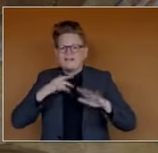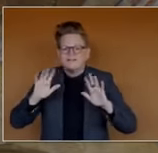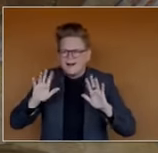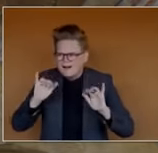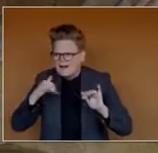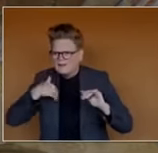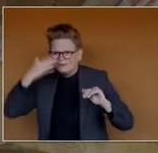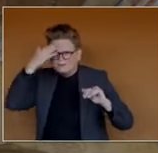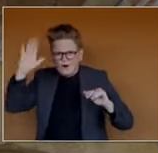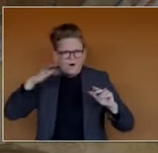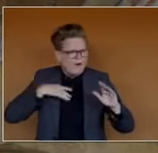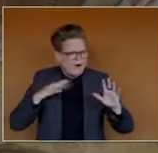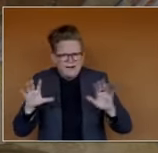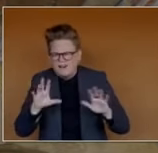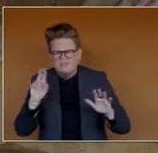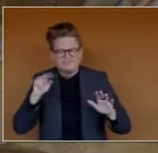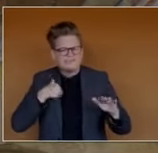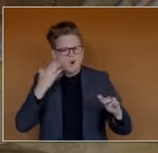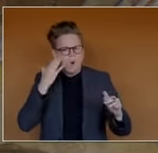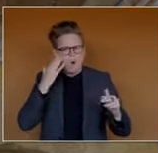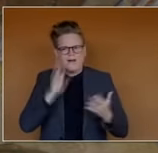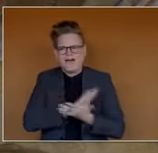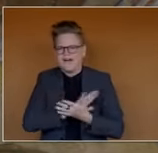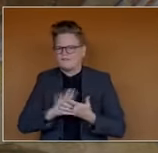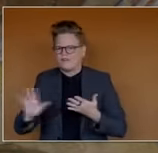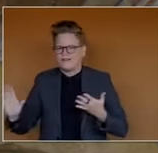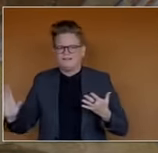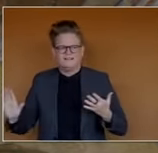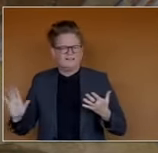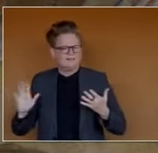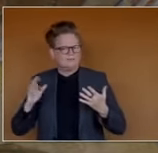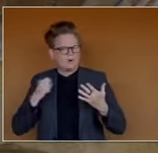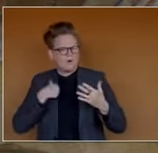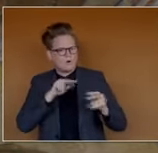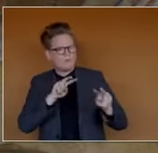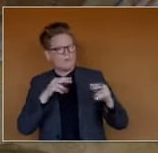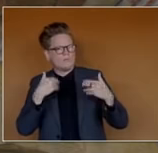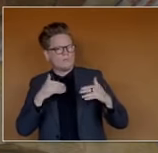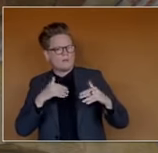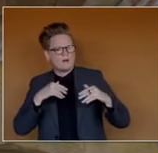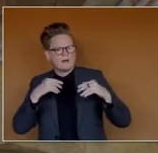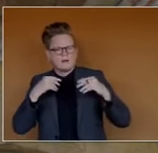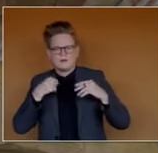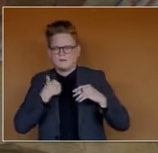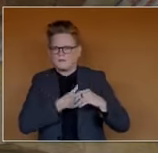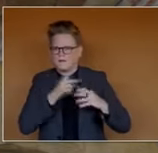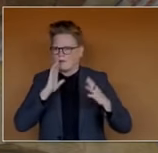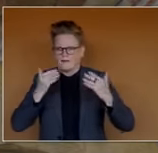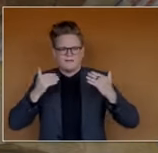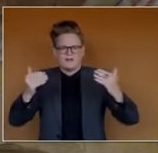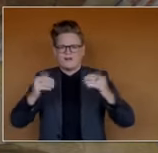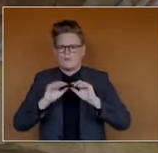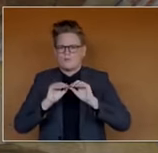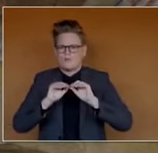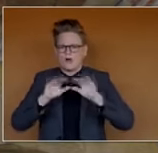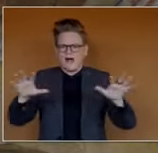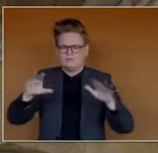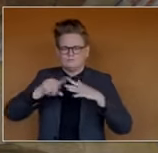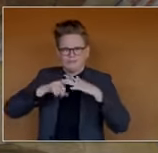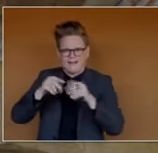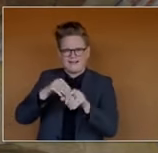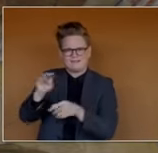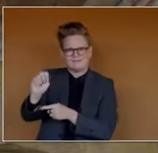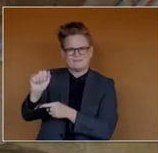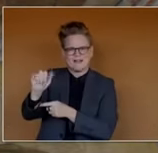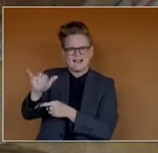out not only today's announcement, but we roll out this May revise on Friday of the importance of that